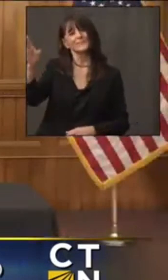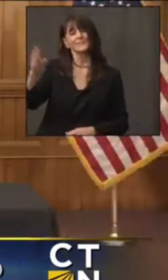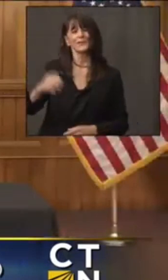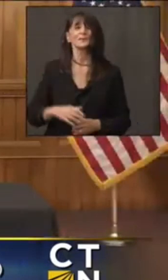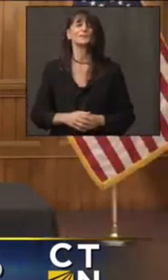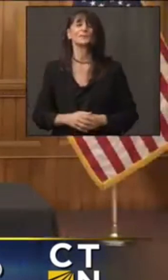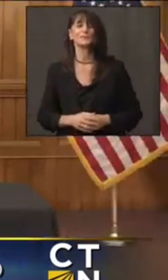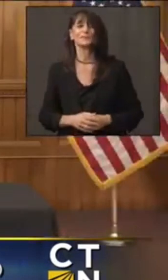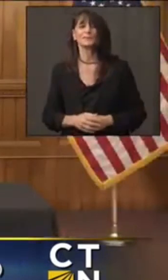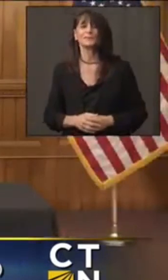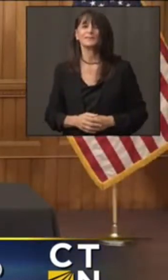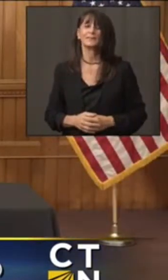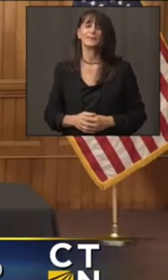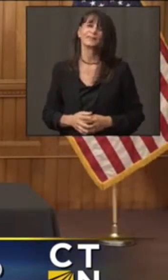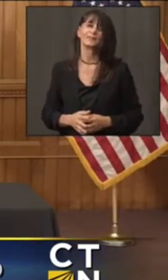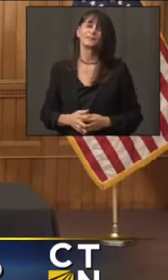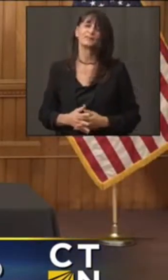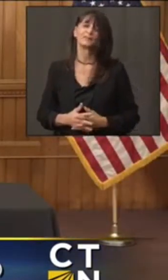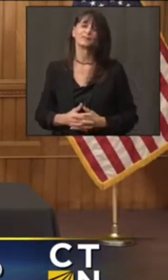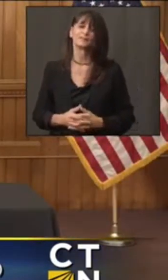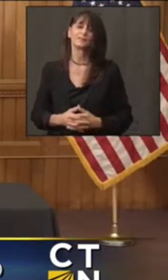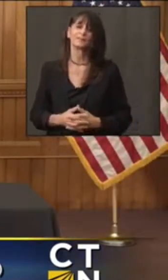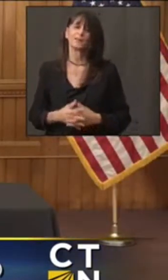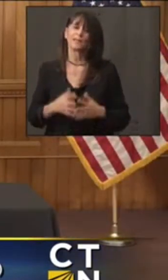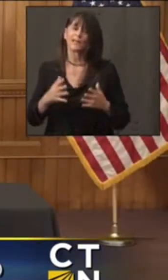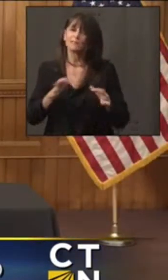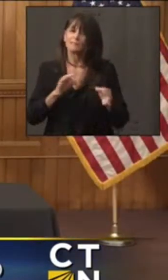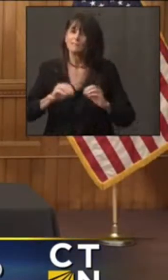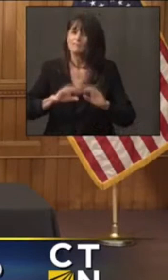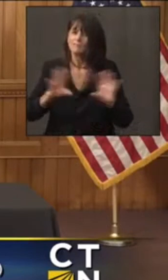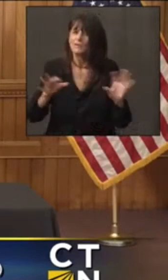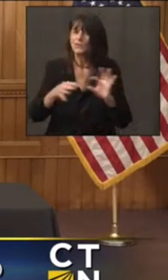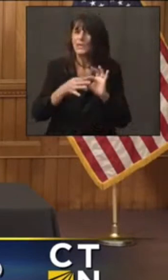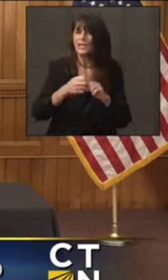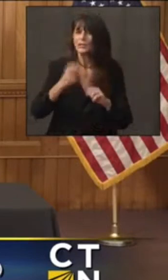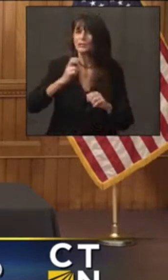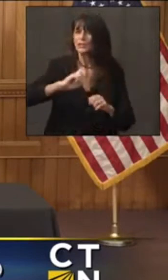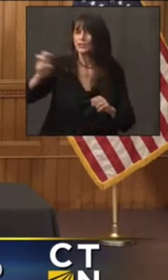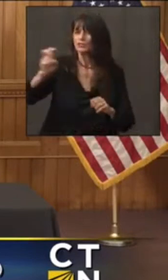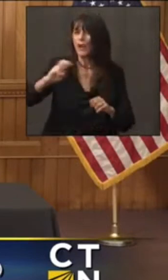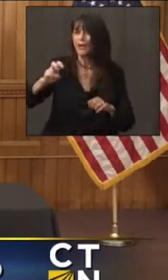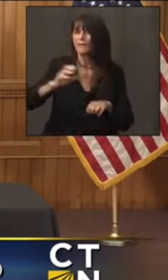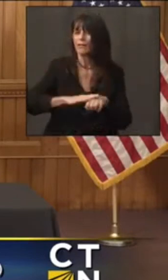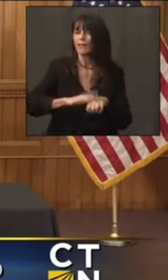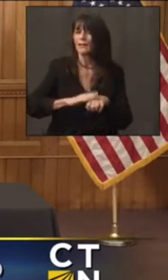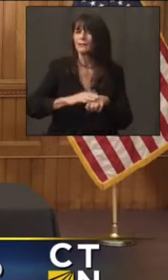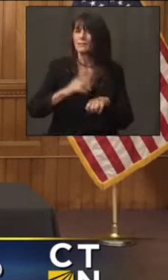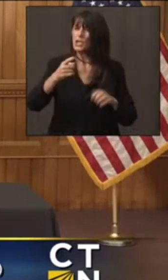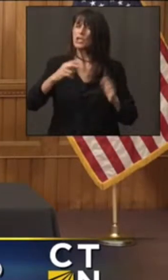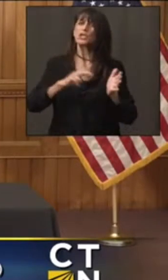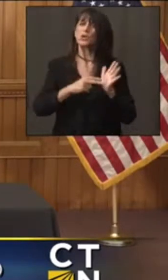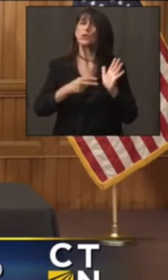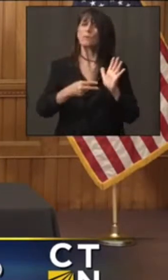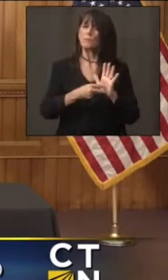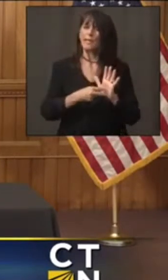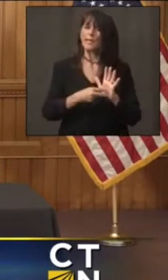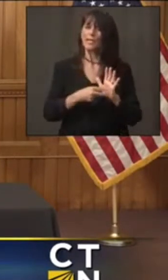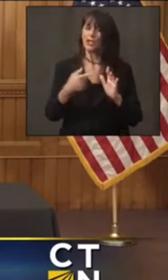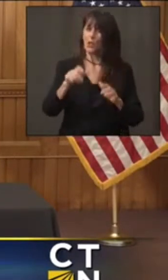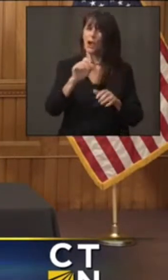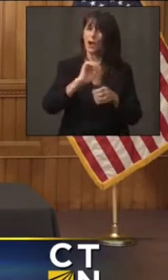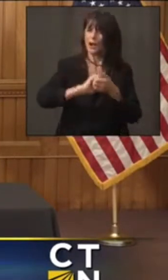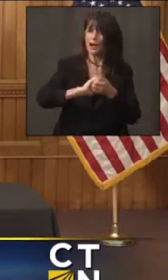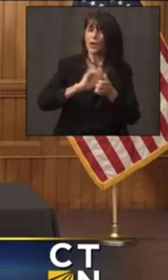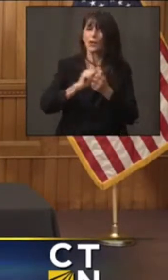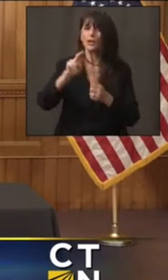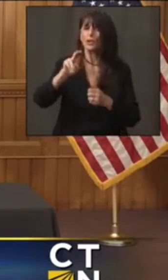Current. Governor, just to clarify what you're saying there about the travel advisory, so you're saying that you are still working in conjunction with New